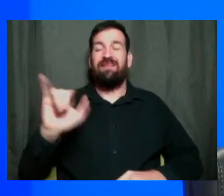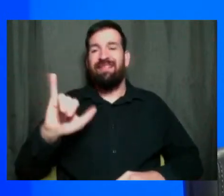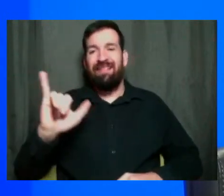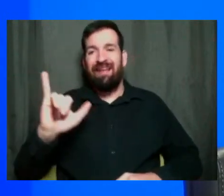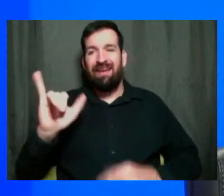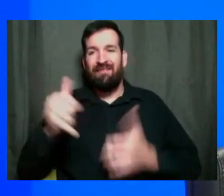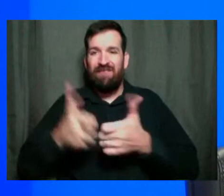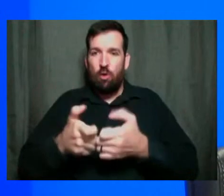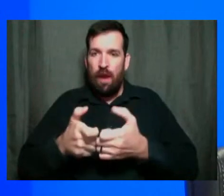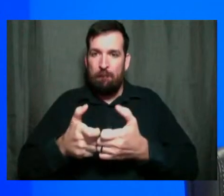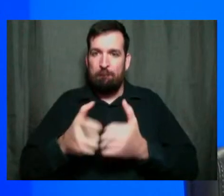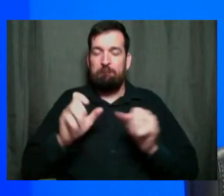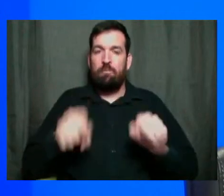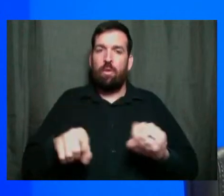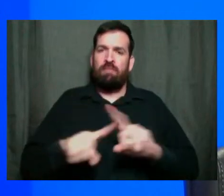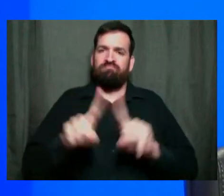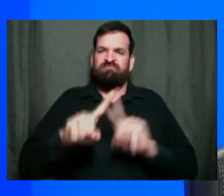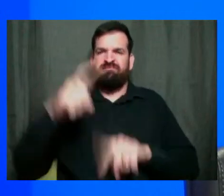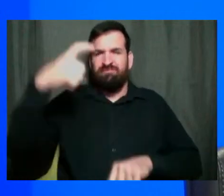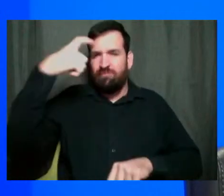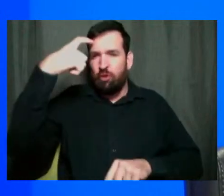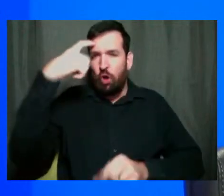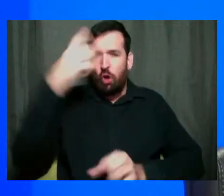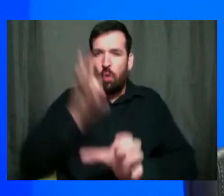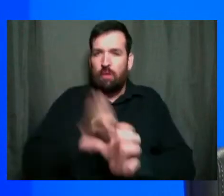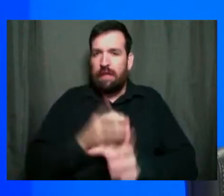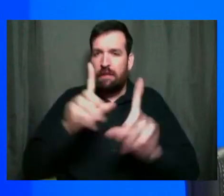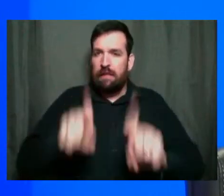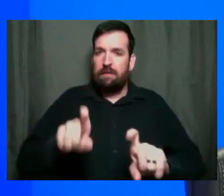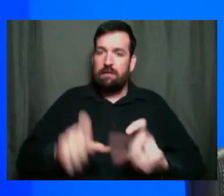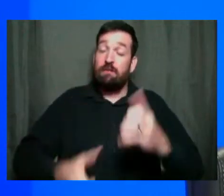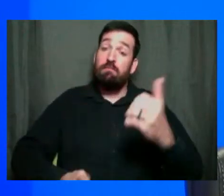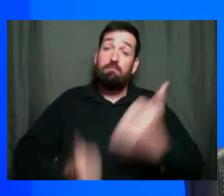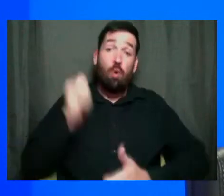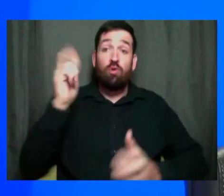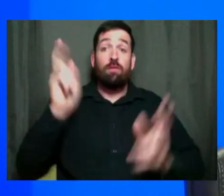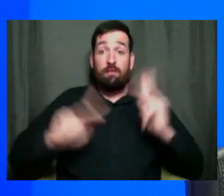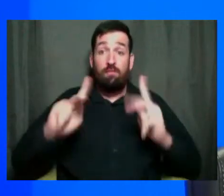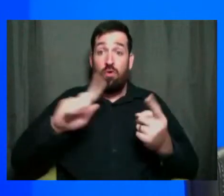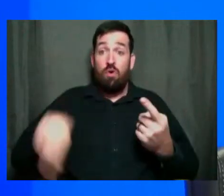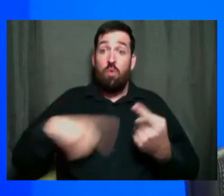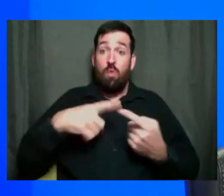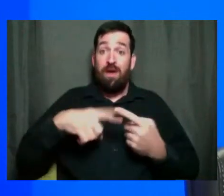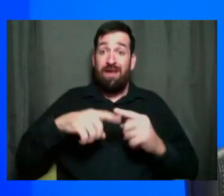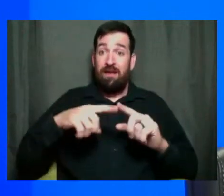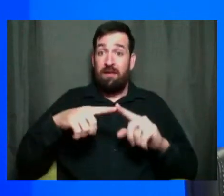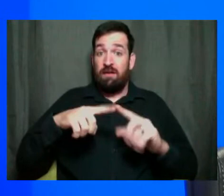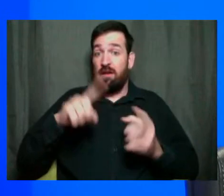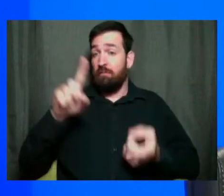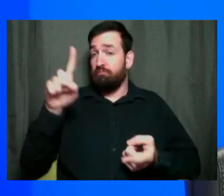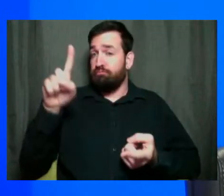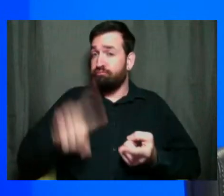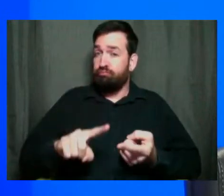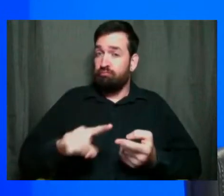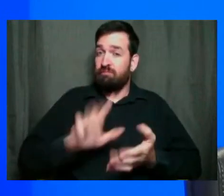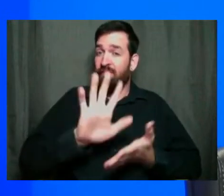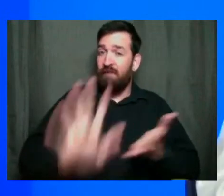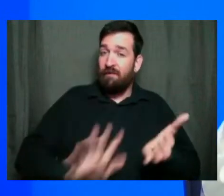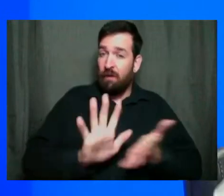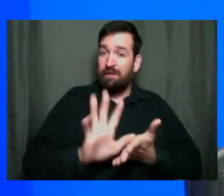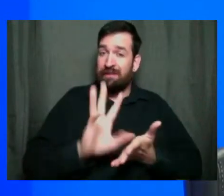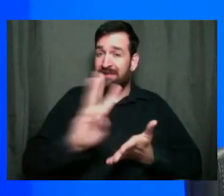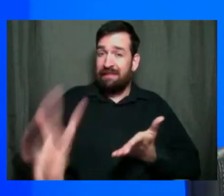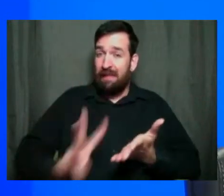can do other kind of neuropsych testing. And the vast majority of people, once you start getting less than around that 6-5 hour kind of window, but it's